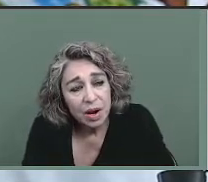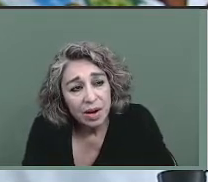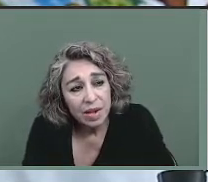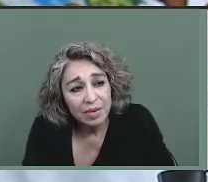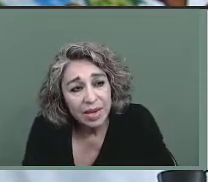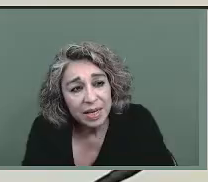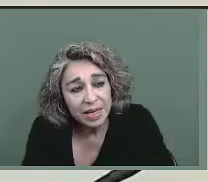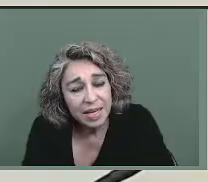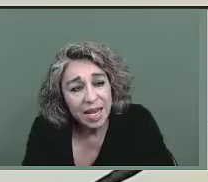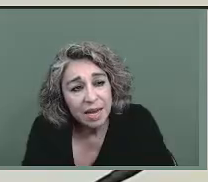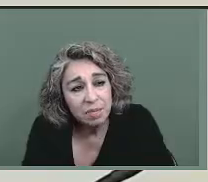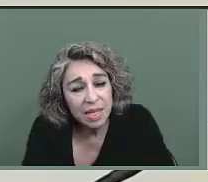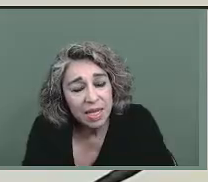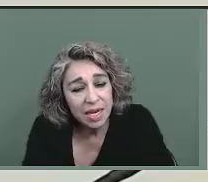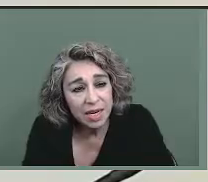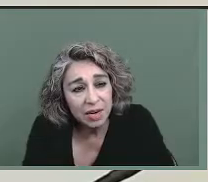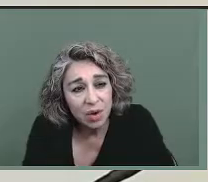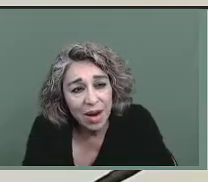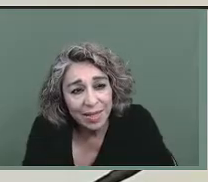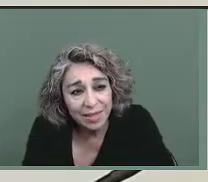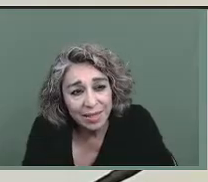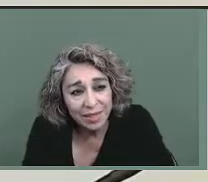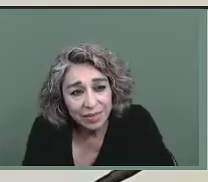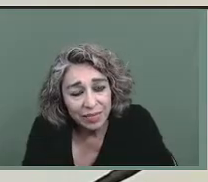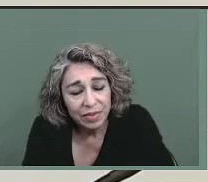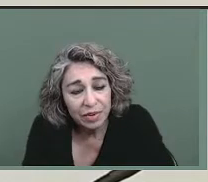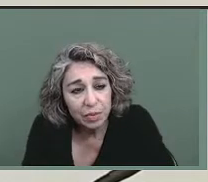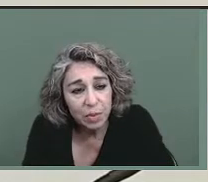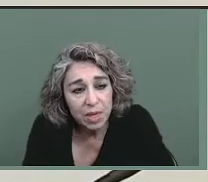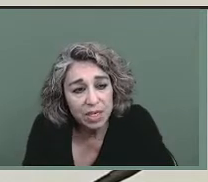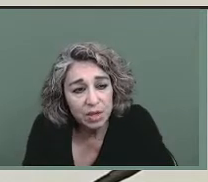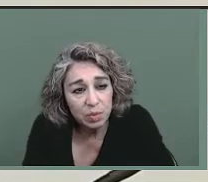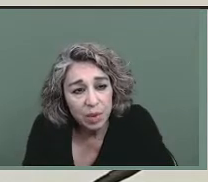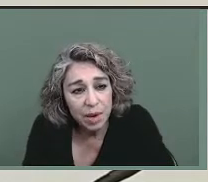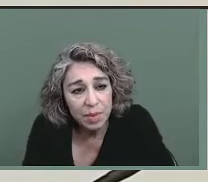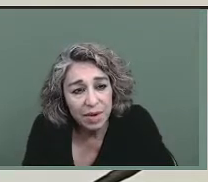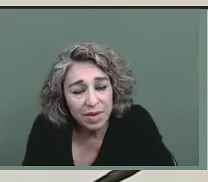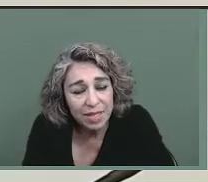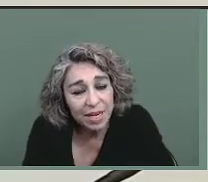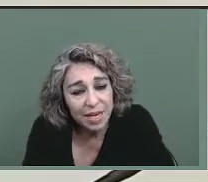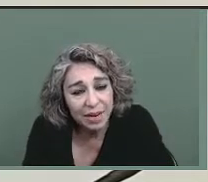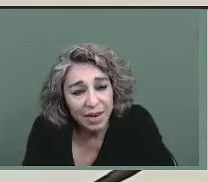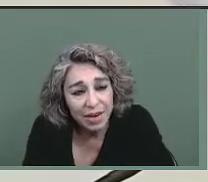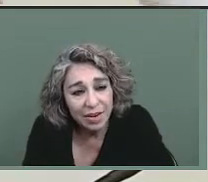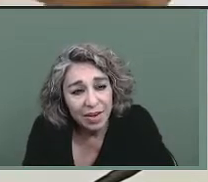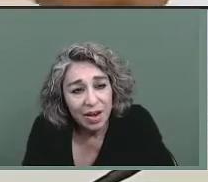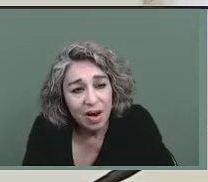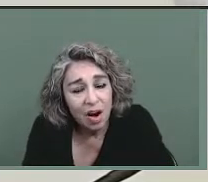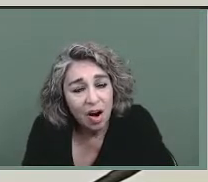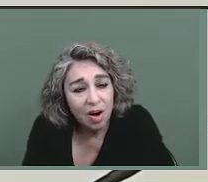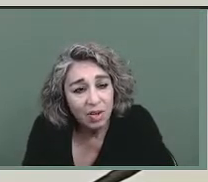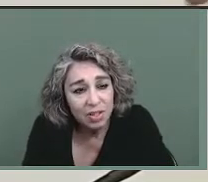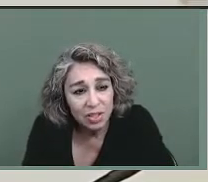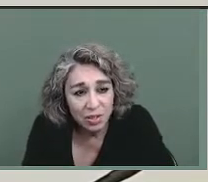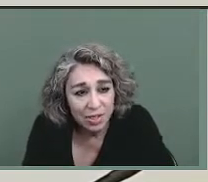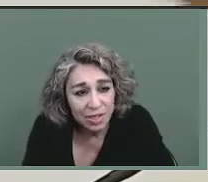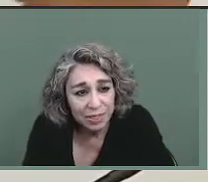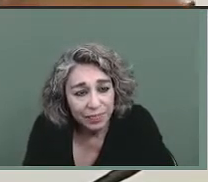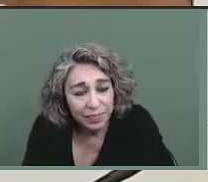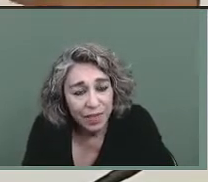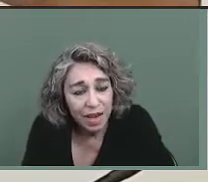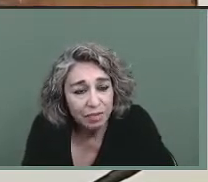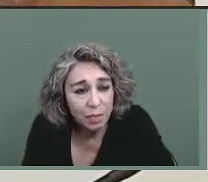We are giving 10 million in grants for preschool, primary, secondary, all the